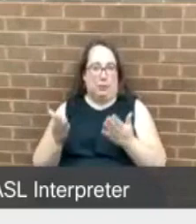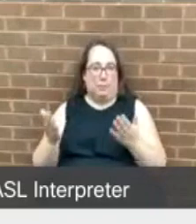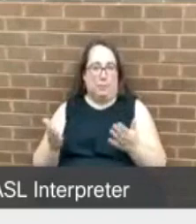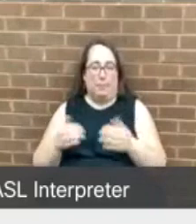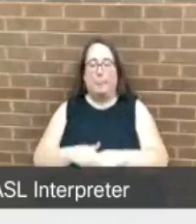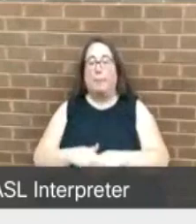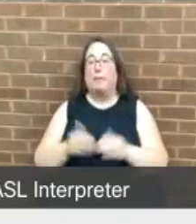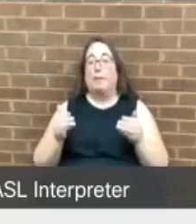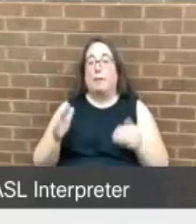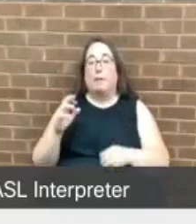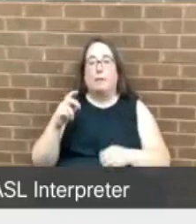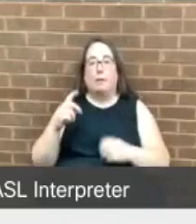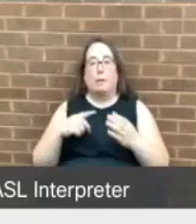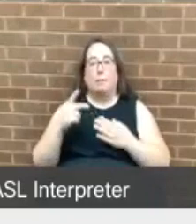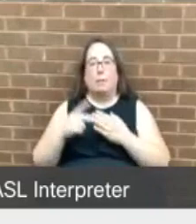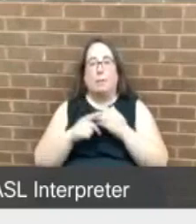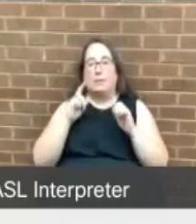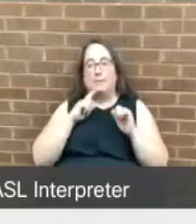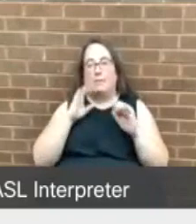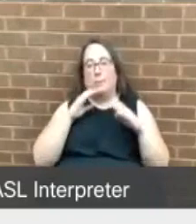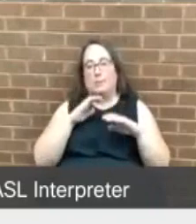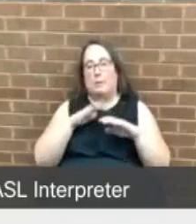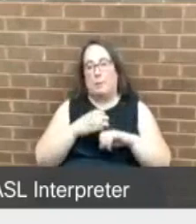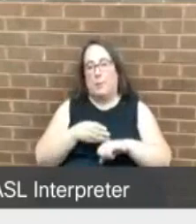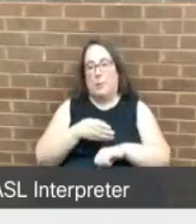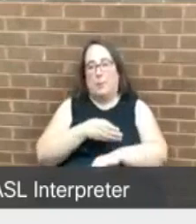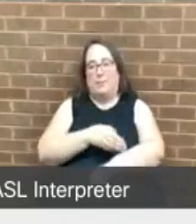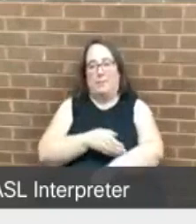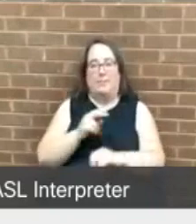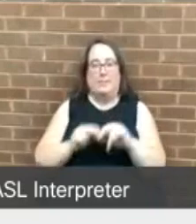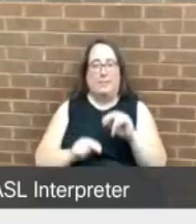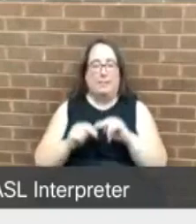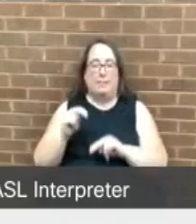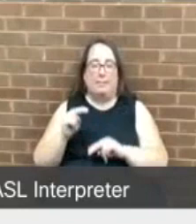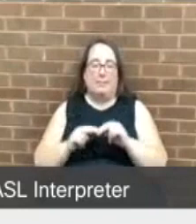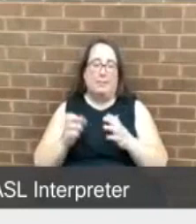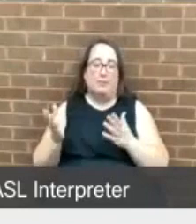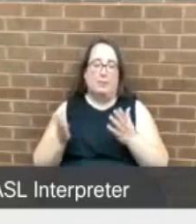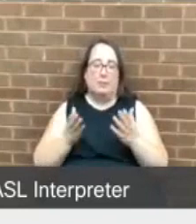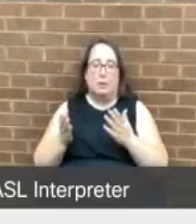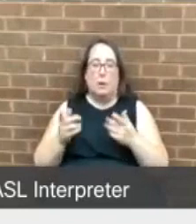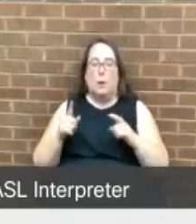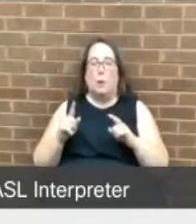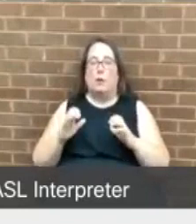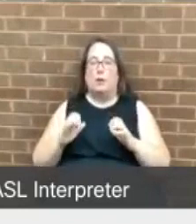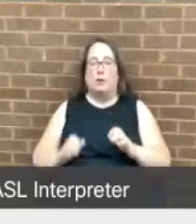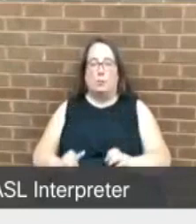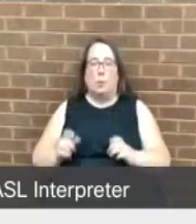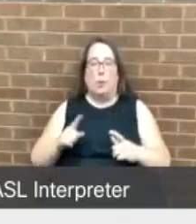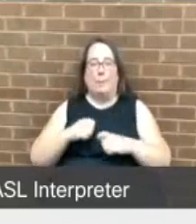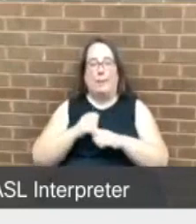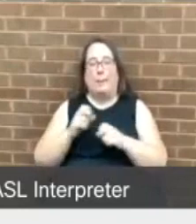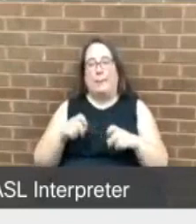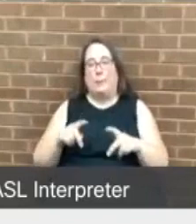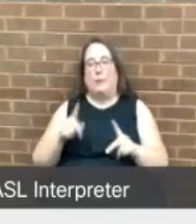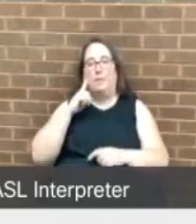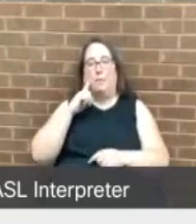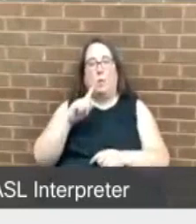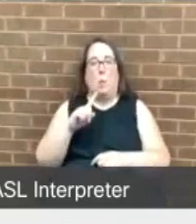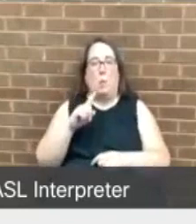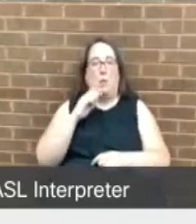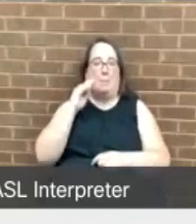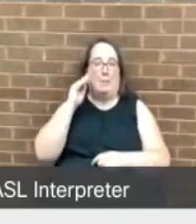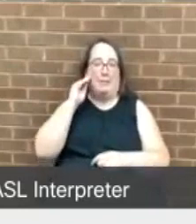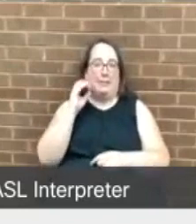capital program remains focused on improving facilities and services for our customers while creating opportunities for domestic